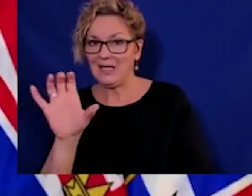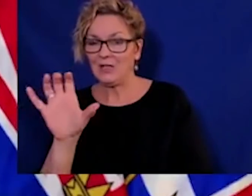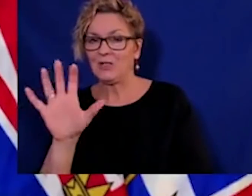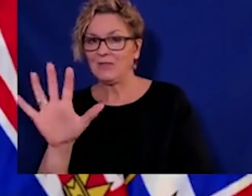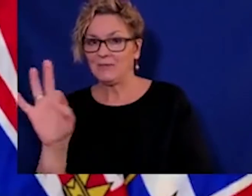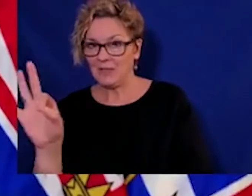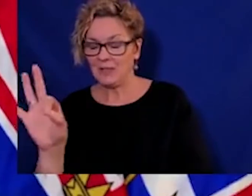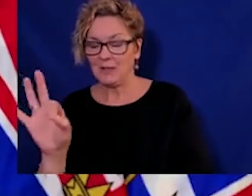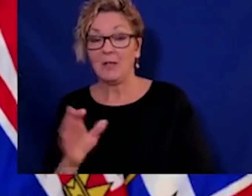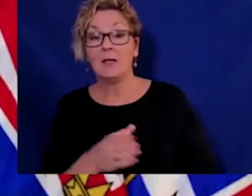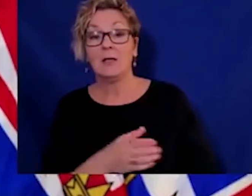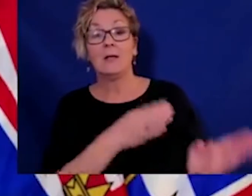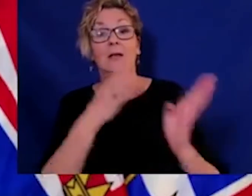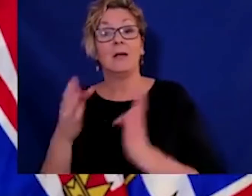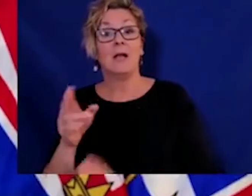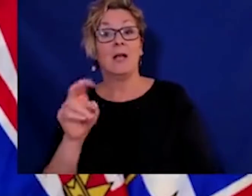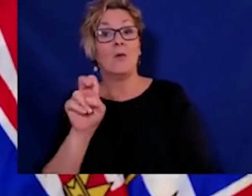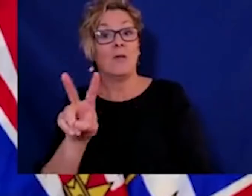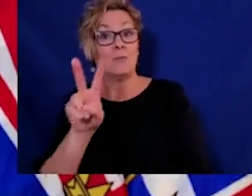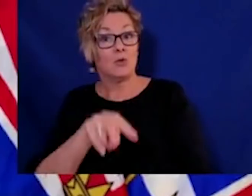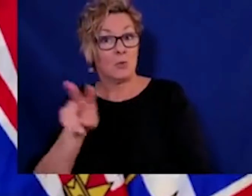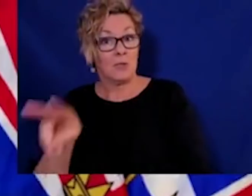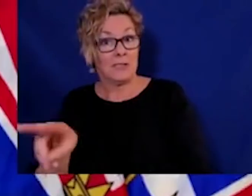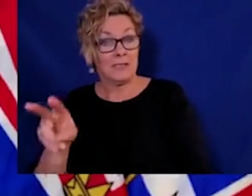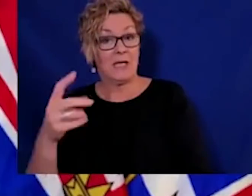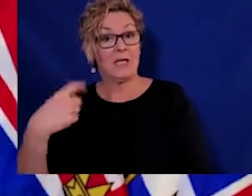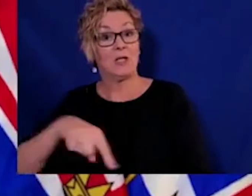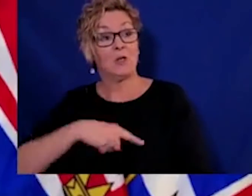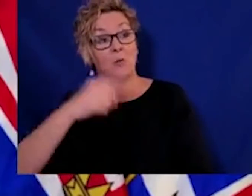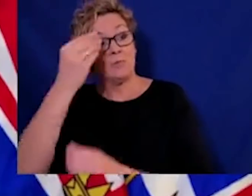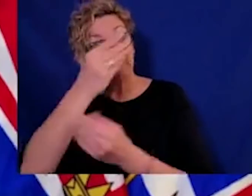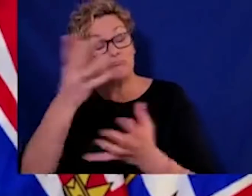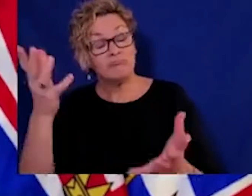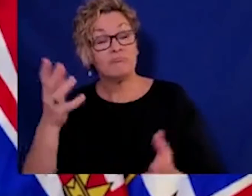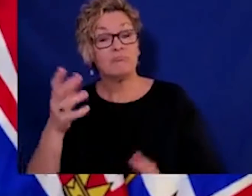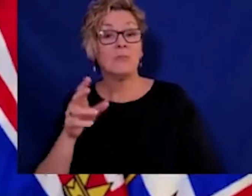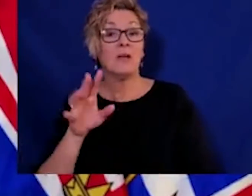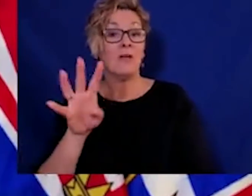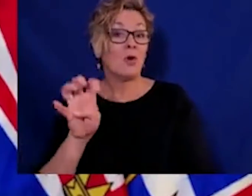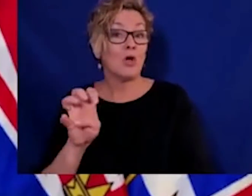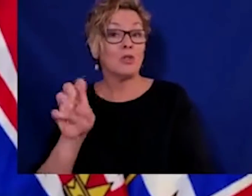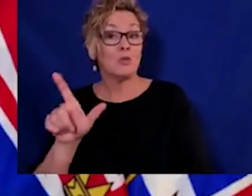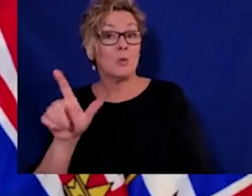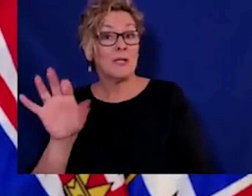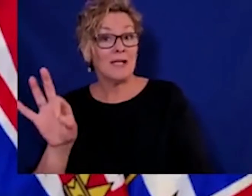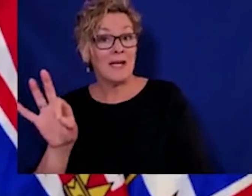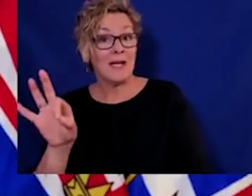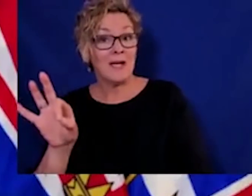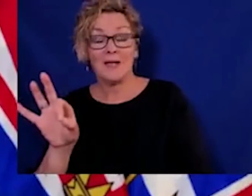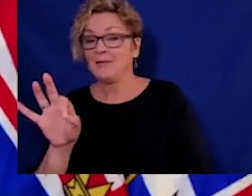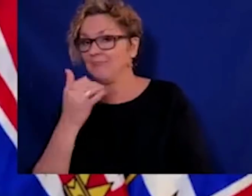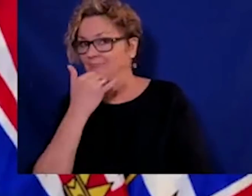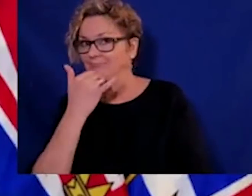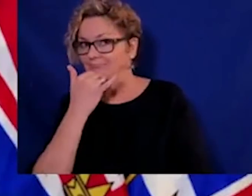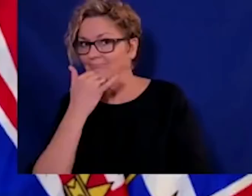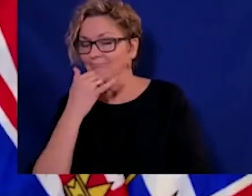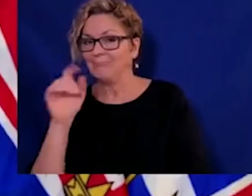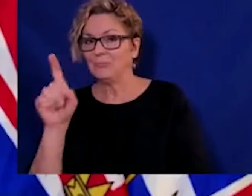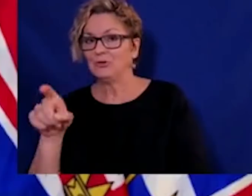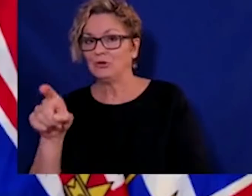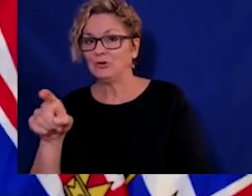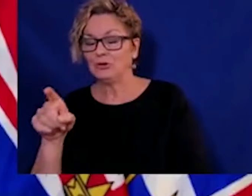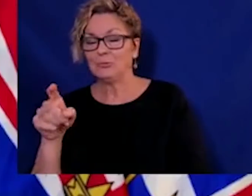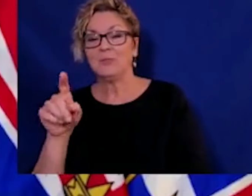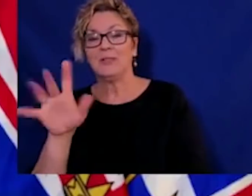day. On the 22nd, we reported 469 cases in Fraser Health, and the actual number